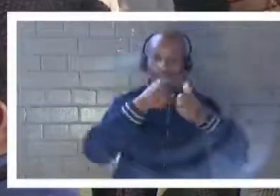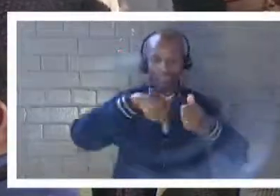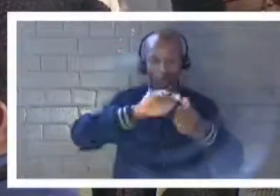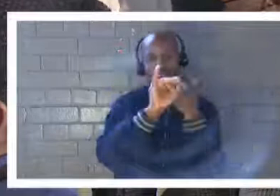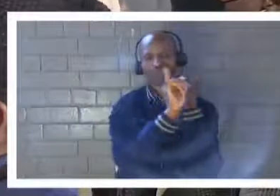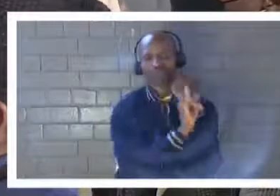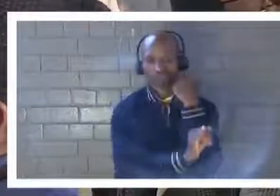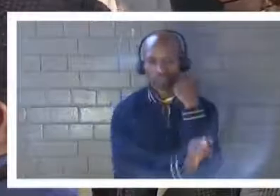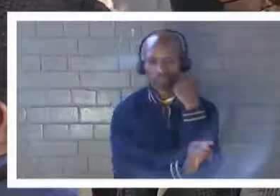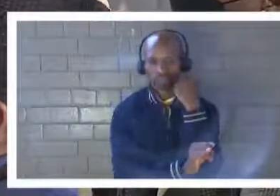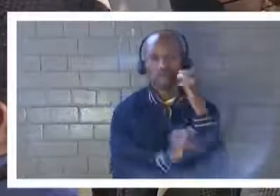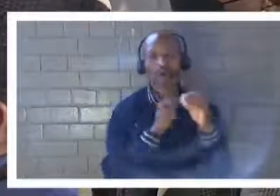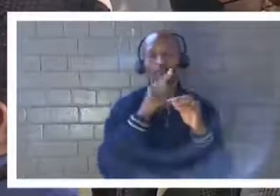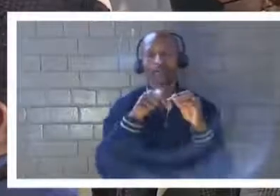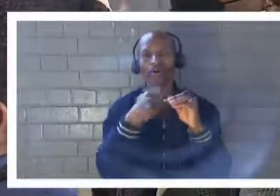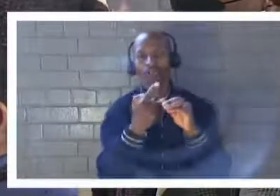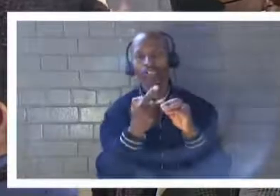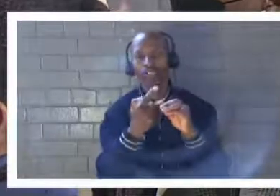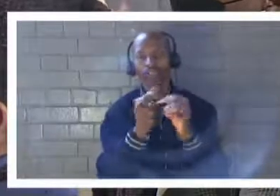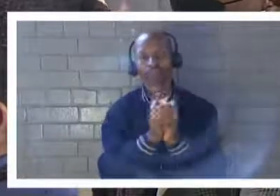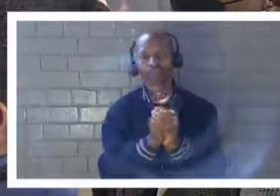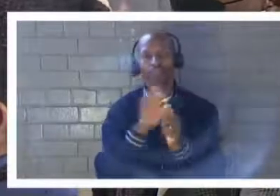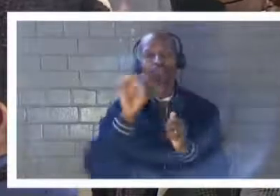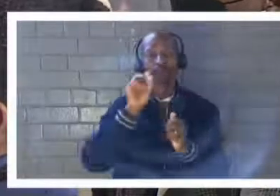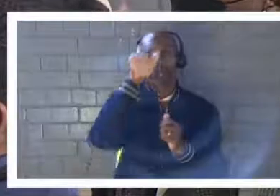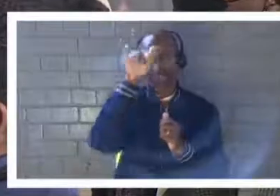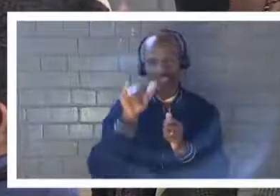institutions. In terms of the capacity